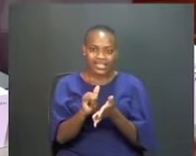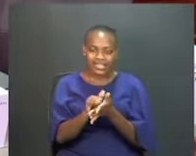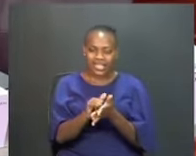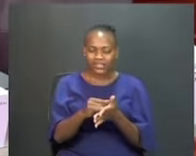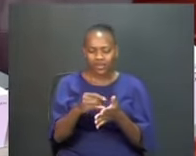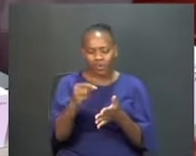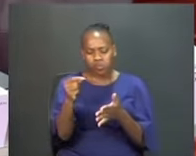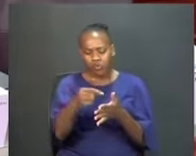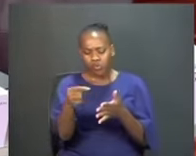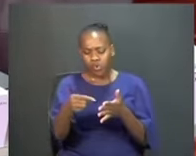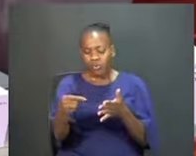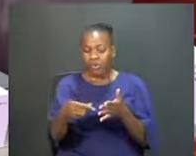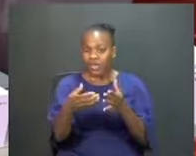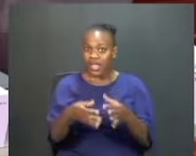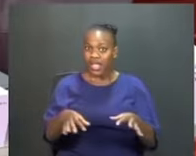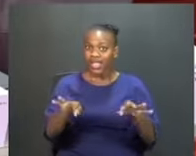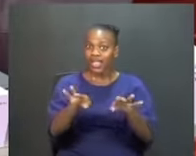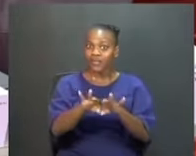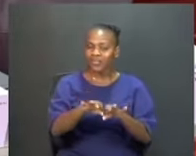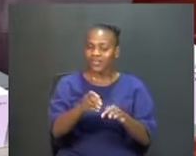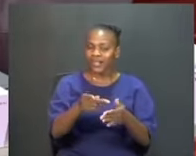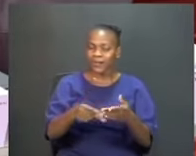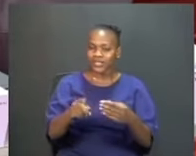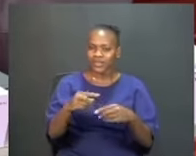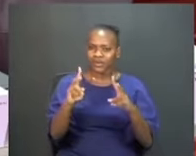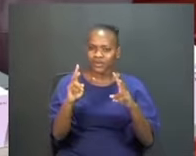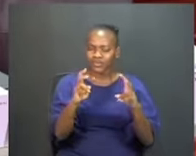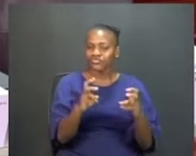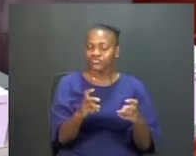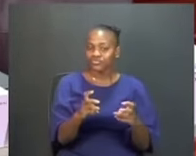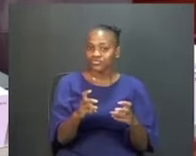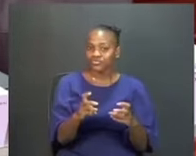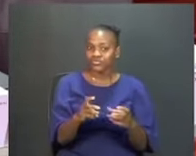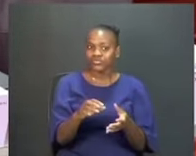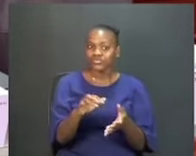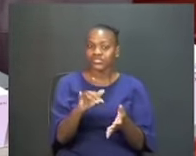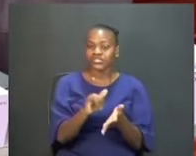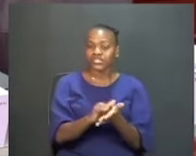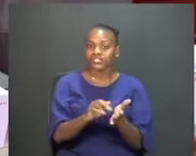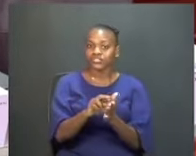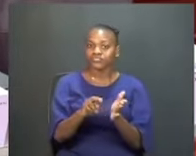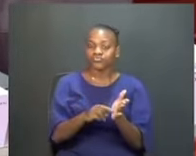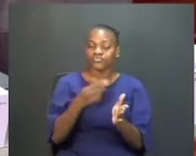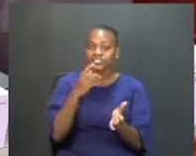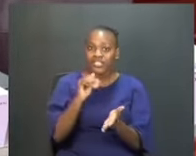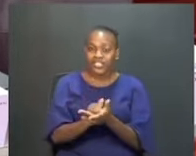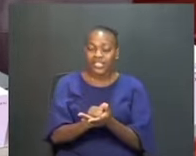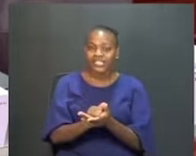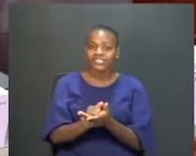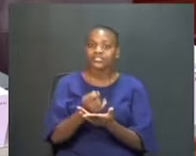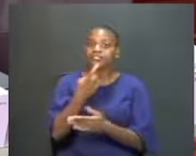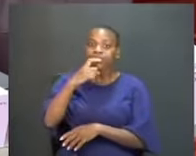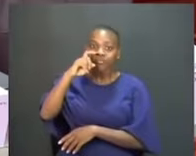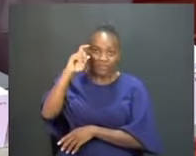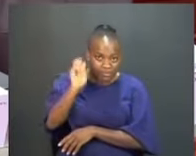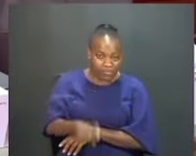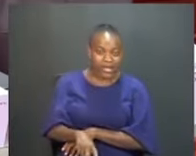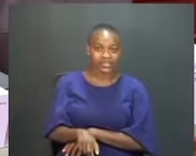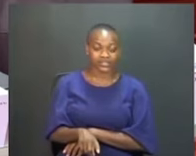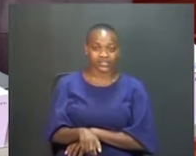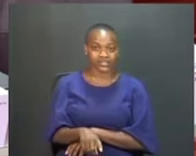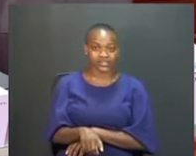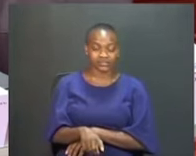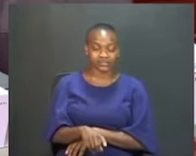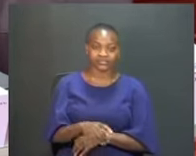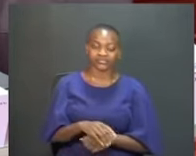areas of the subject matter, that the rule says that it's mandatory, you must. Then